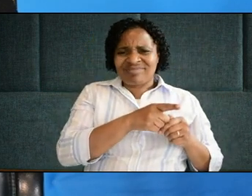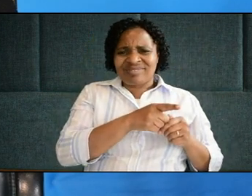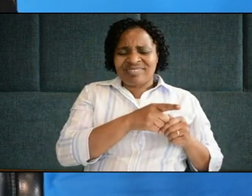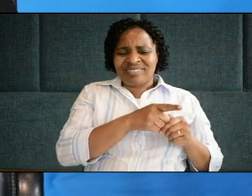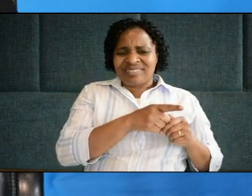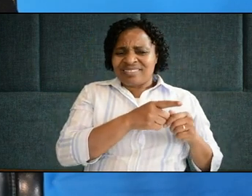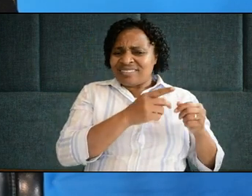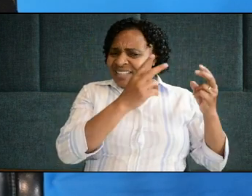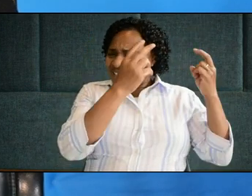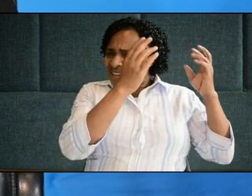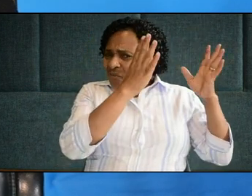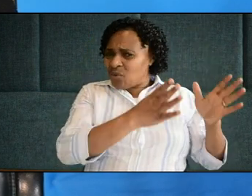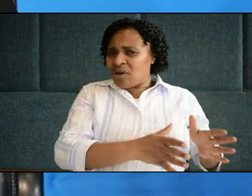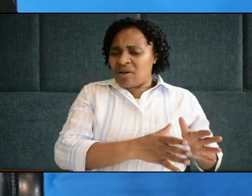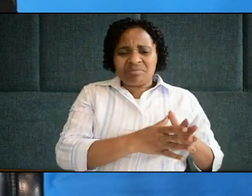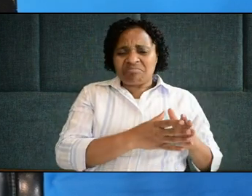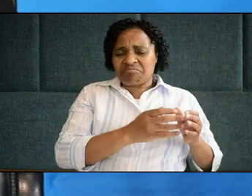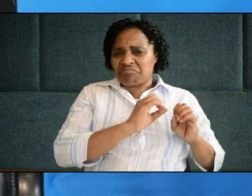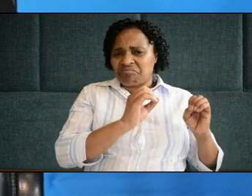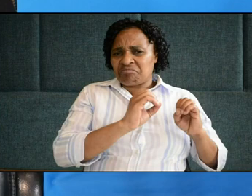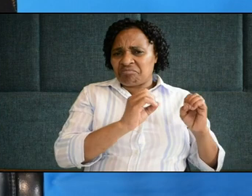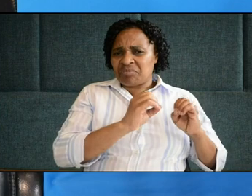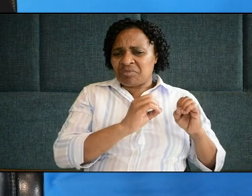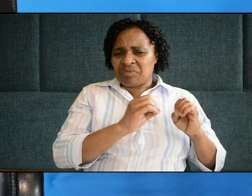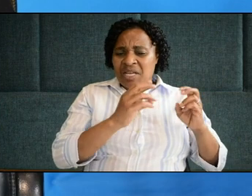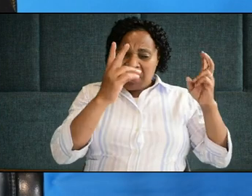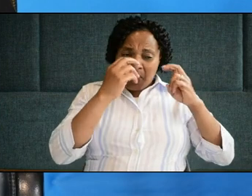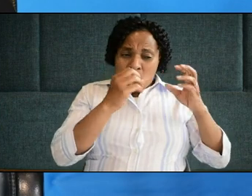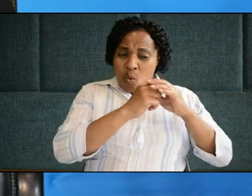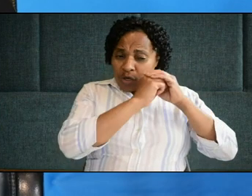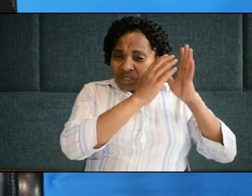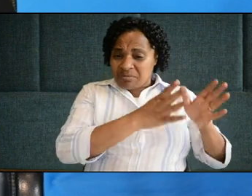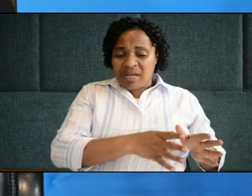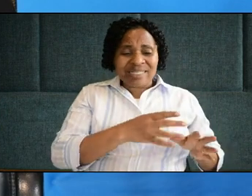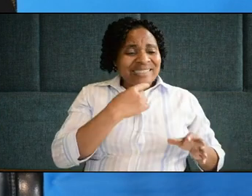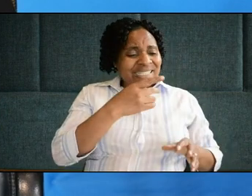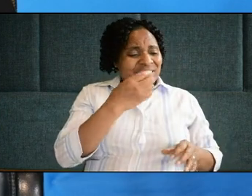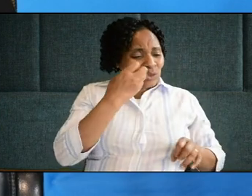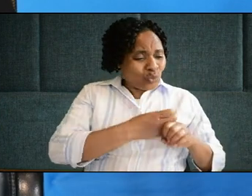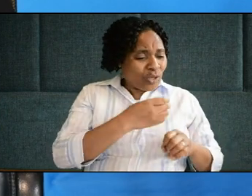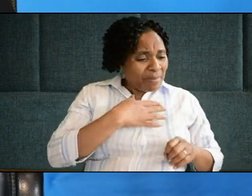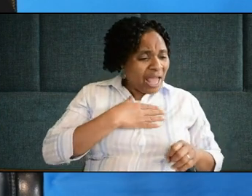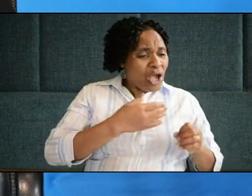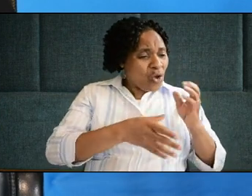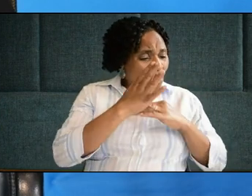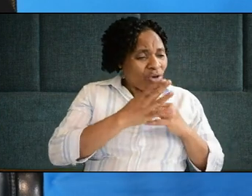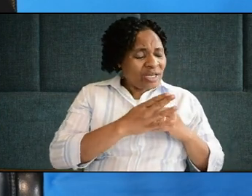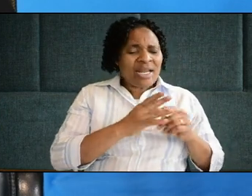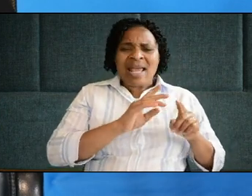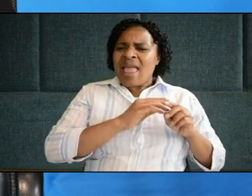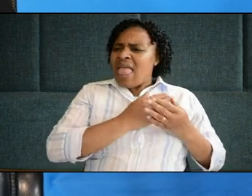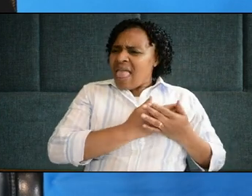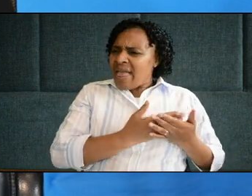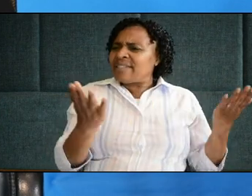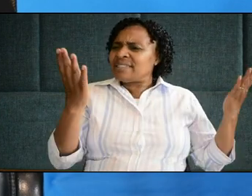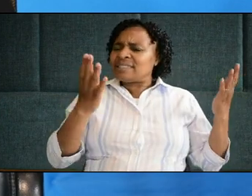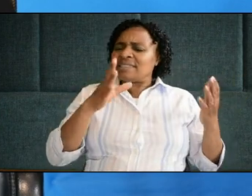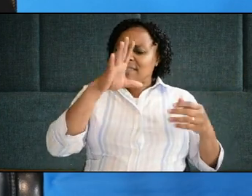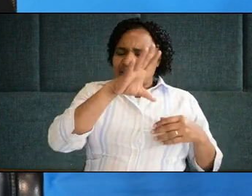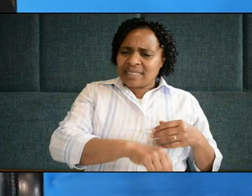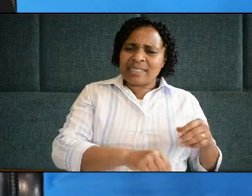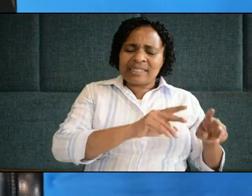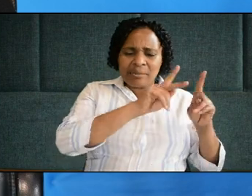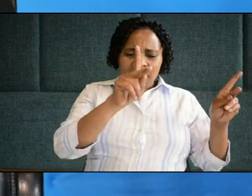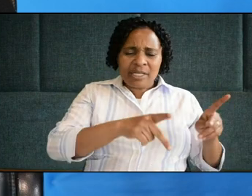be a devil worshiper. You may not go get a stone and put it here and tell the stone you are my God. Anything that takes the place of God in